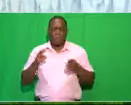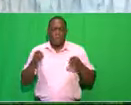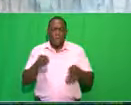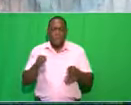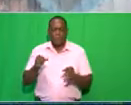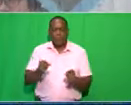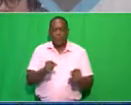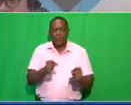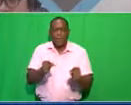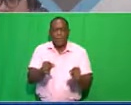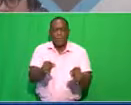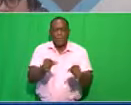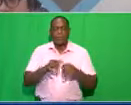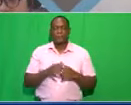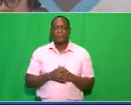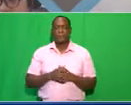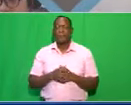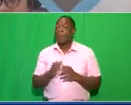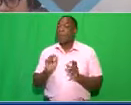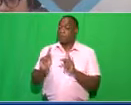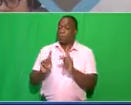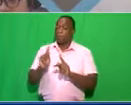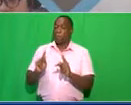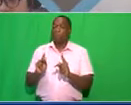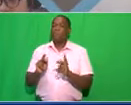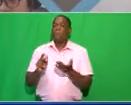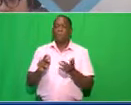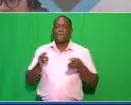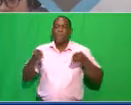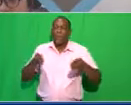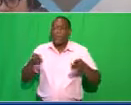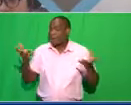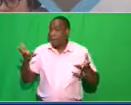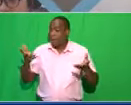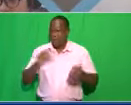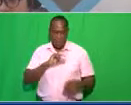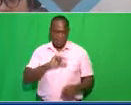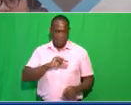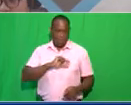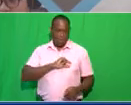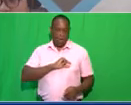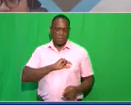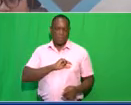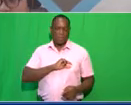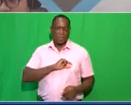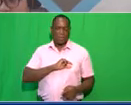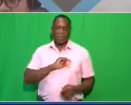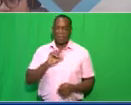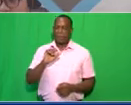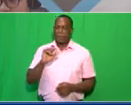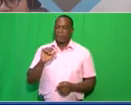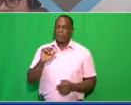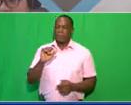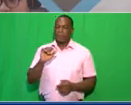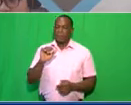a quality assurance and quality improvement system at the secondary and the primary levels as